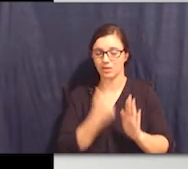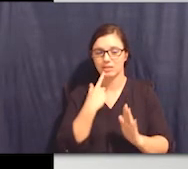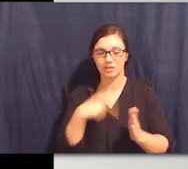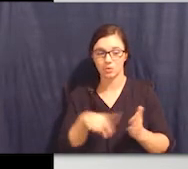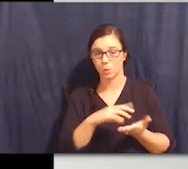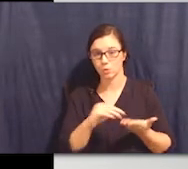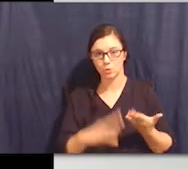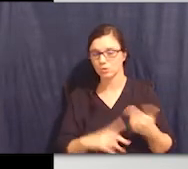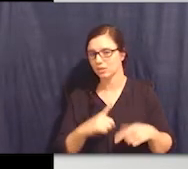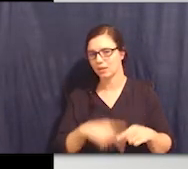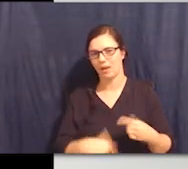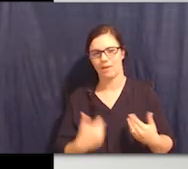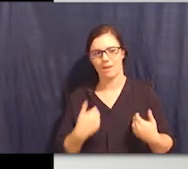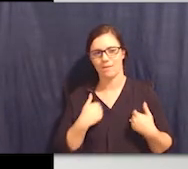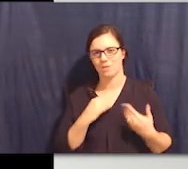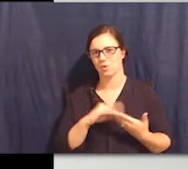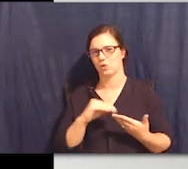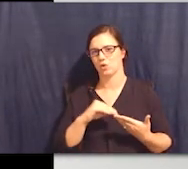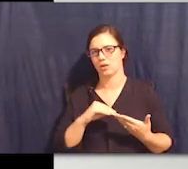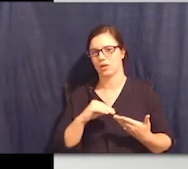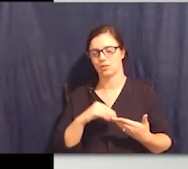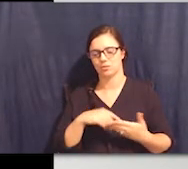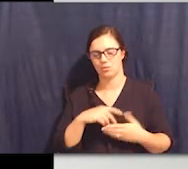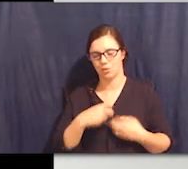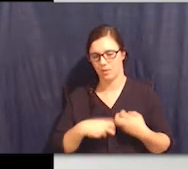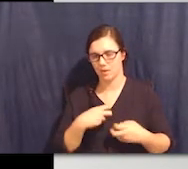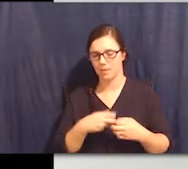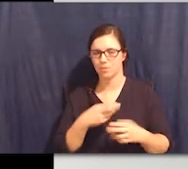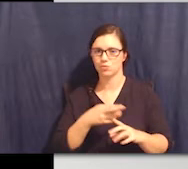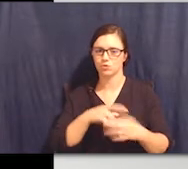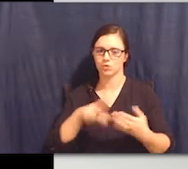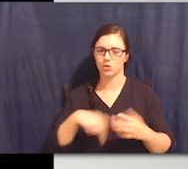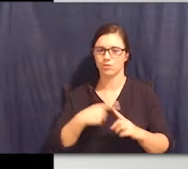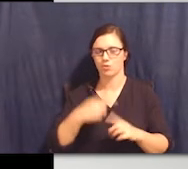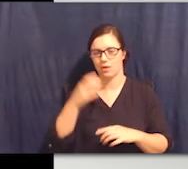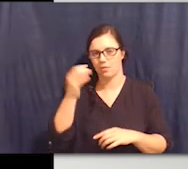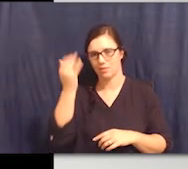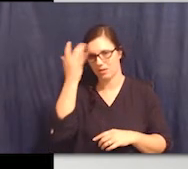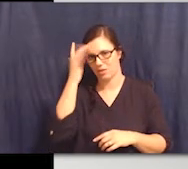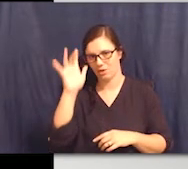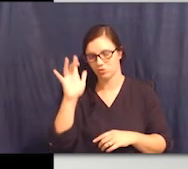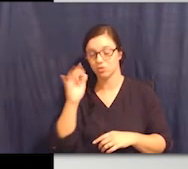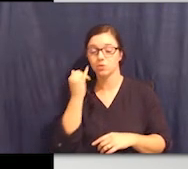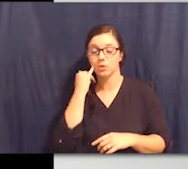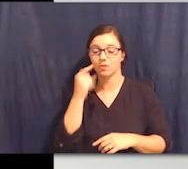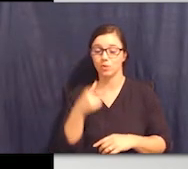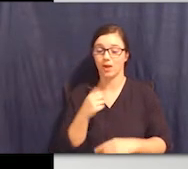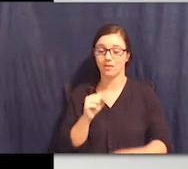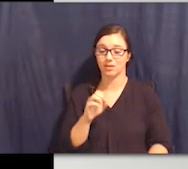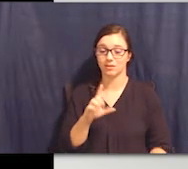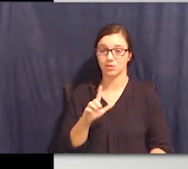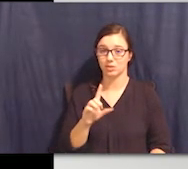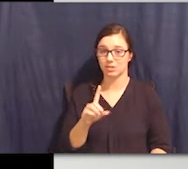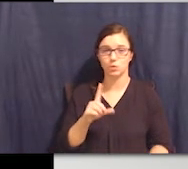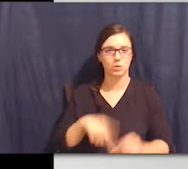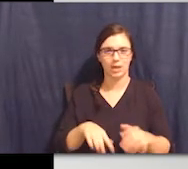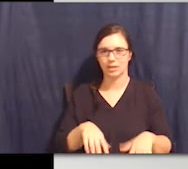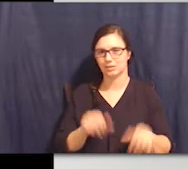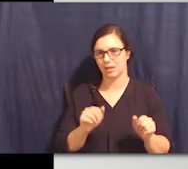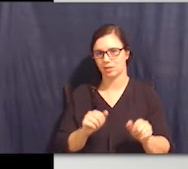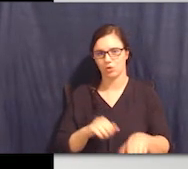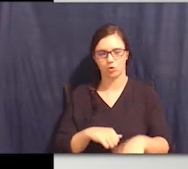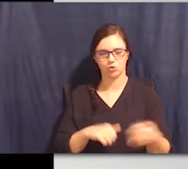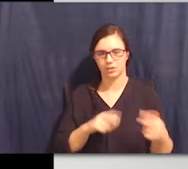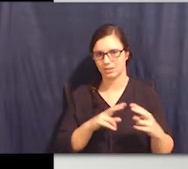students cannot have had a learning problem that's a result of intellectual factors, so they are prohibited. If you have SLD, you can't take the